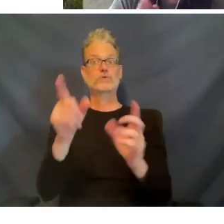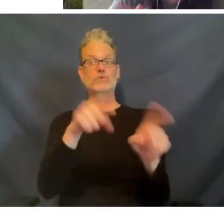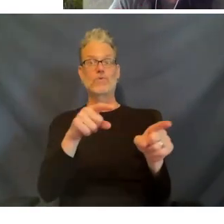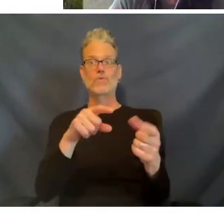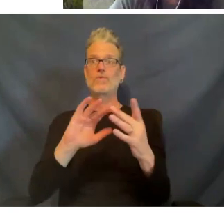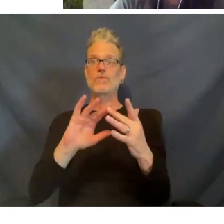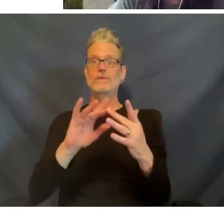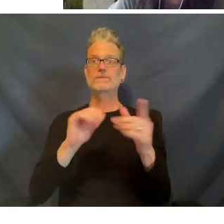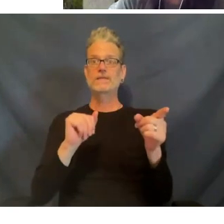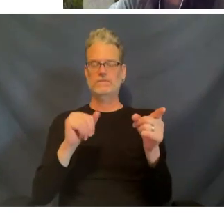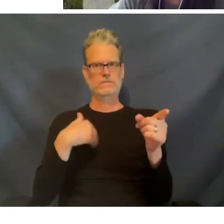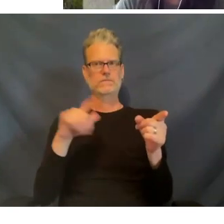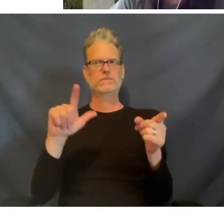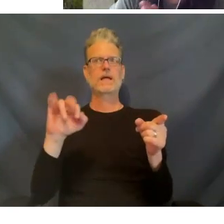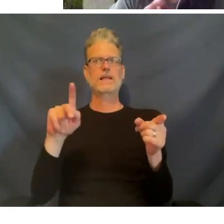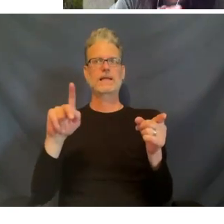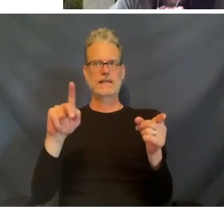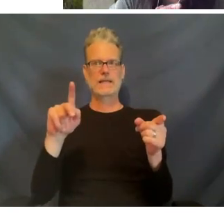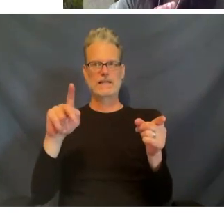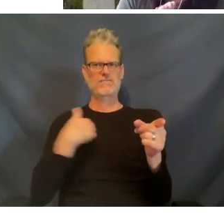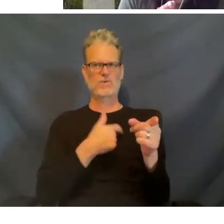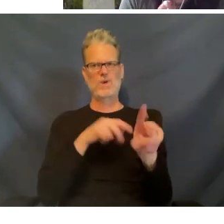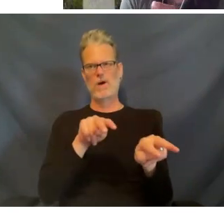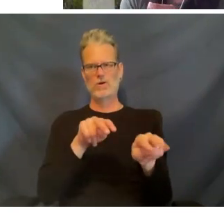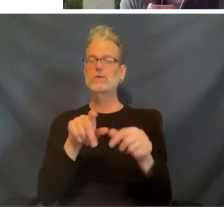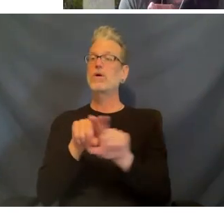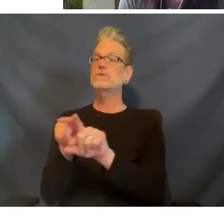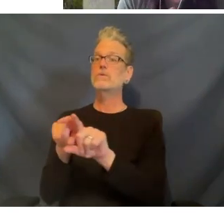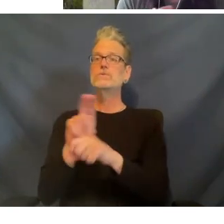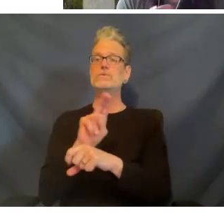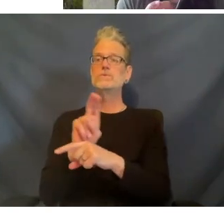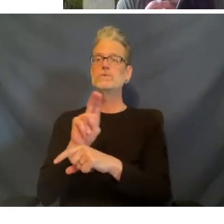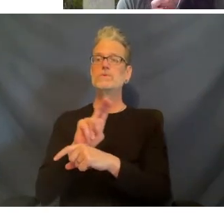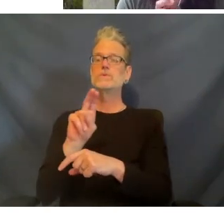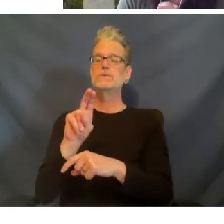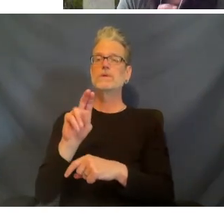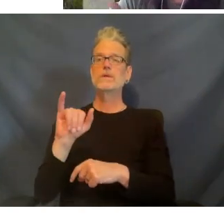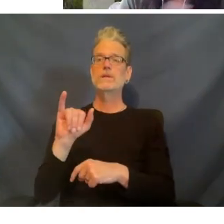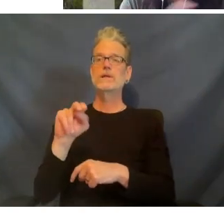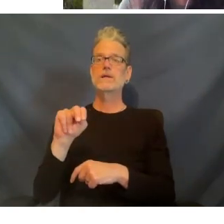which has a link to an inbox that we monitor. And I also recommend using the inbox